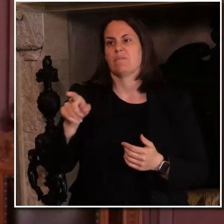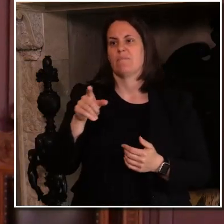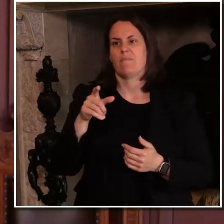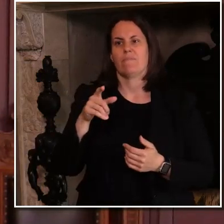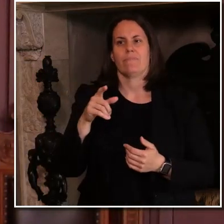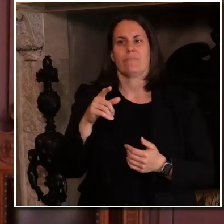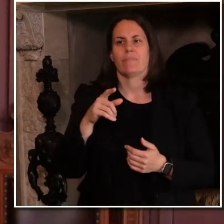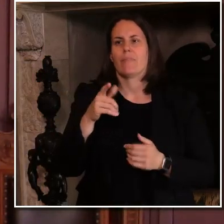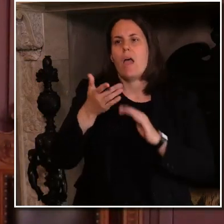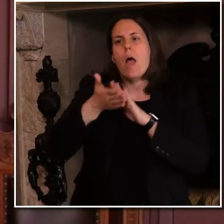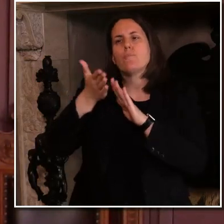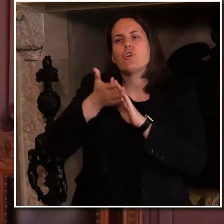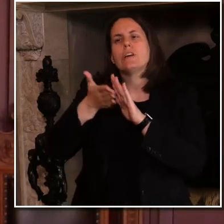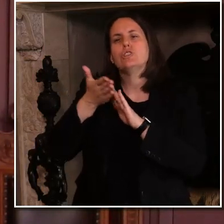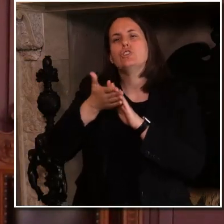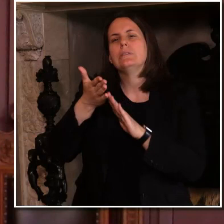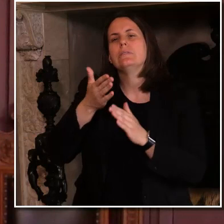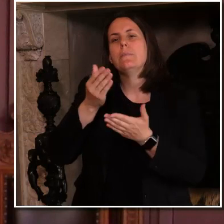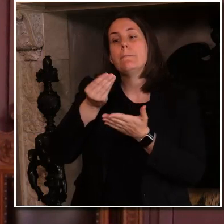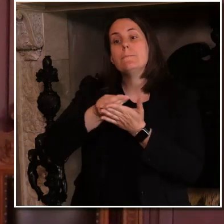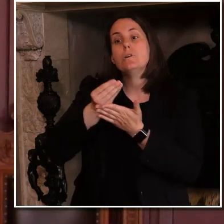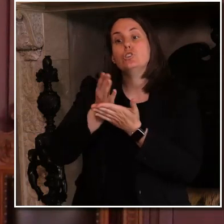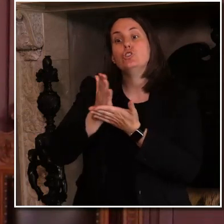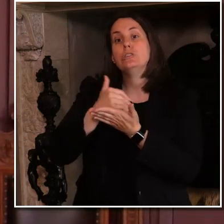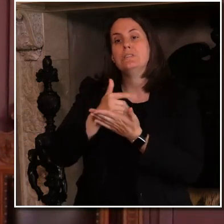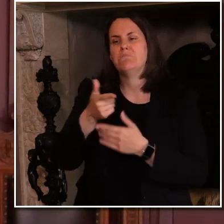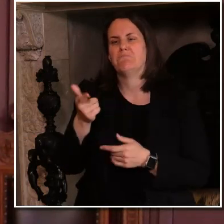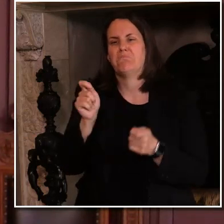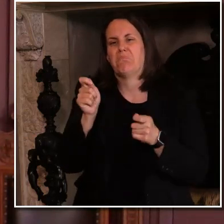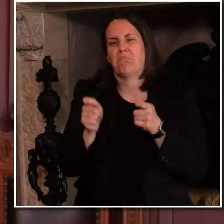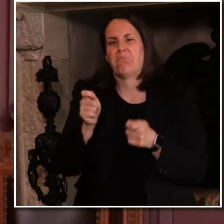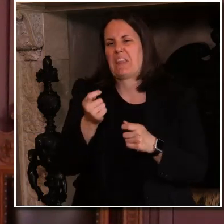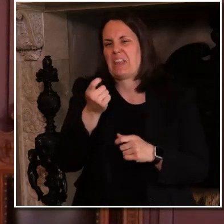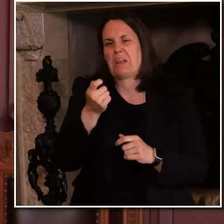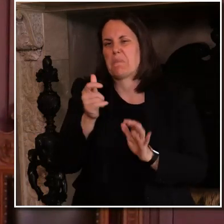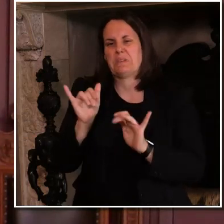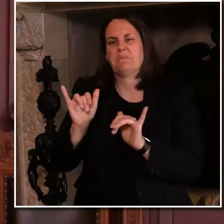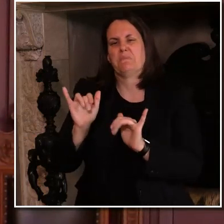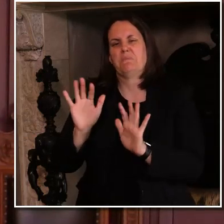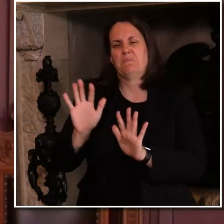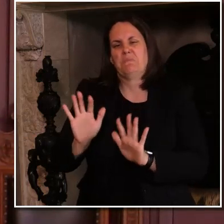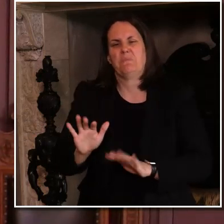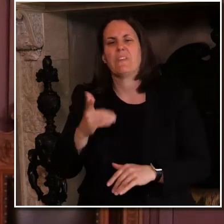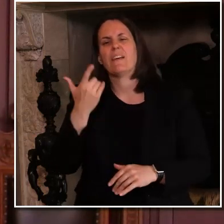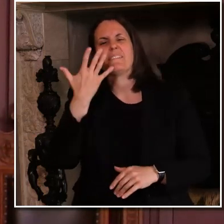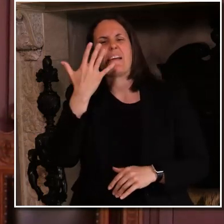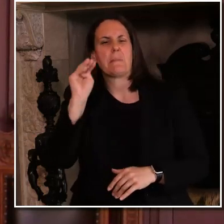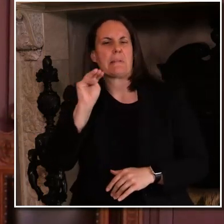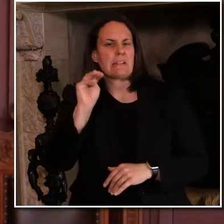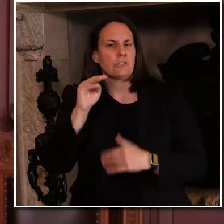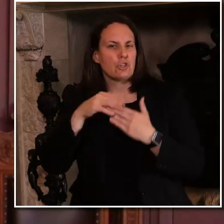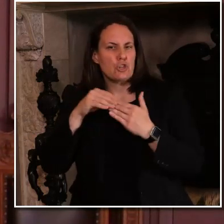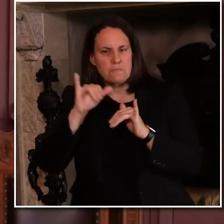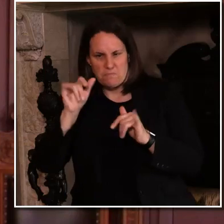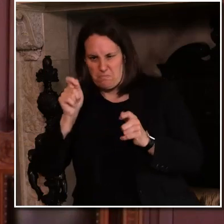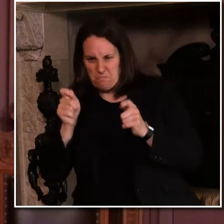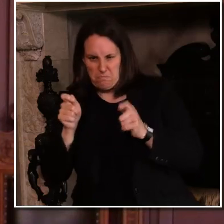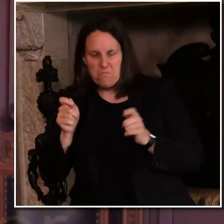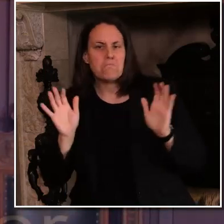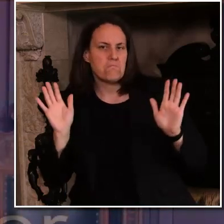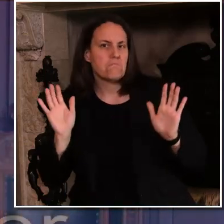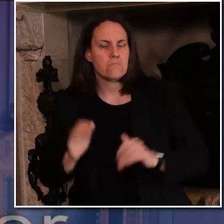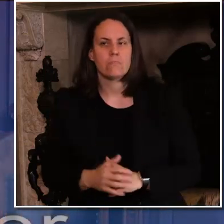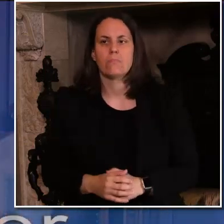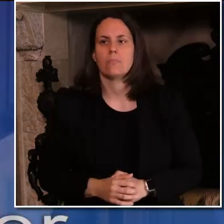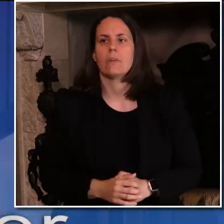million in savings, which is important for us as a government going forward. Thank you, Casey. Now